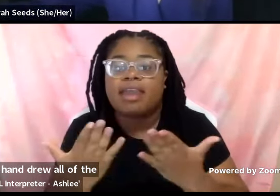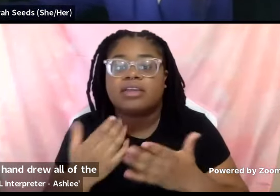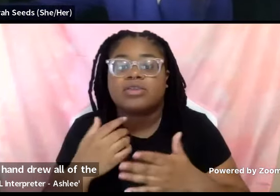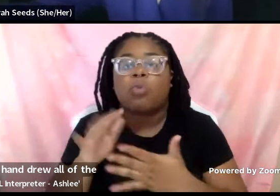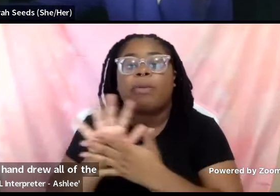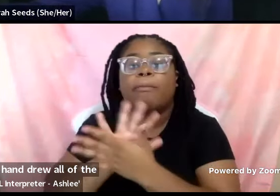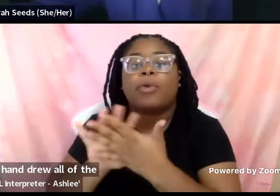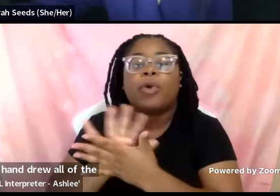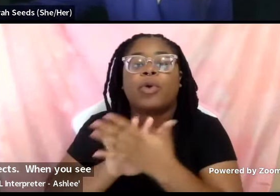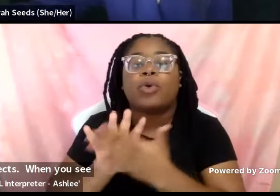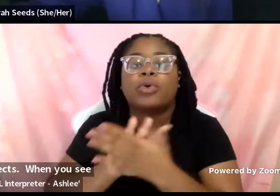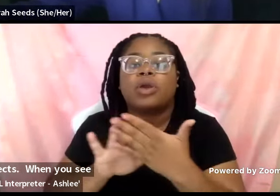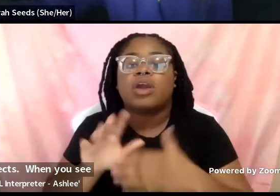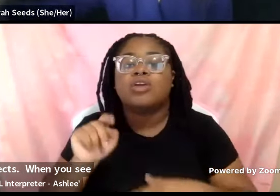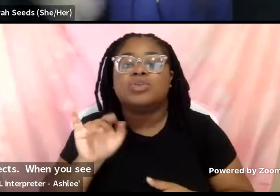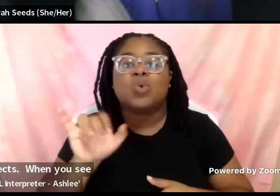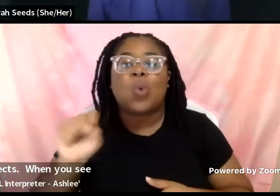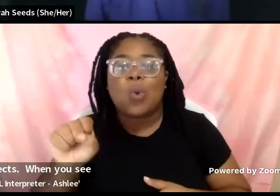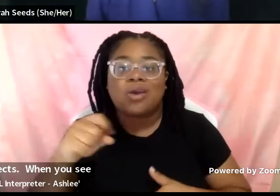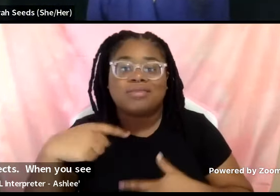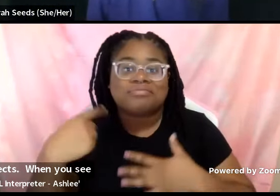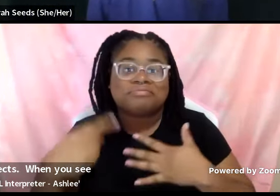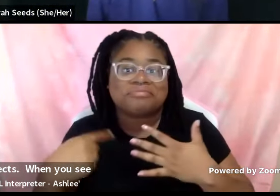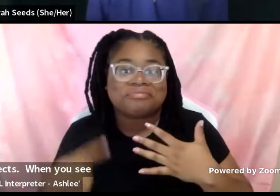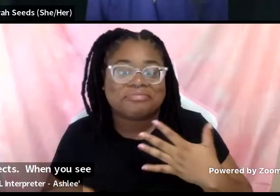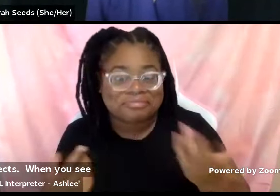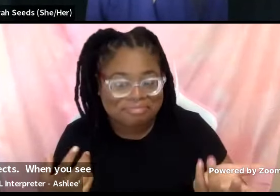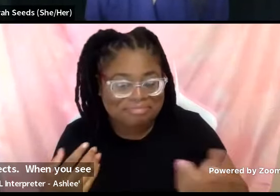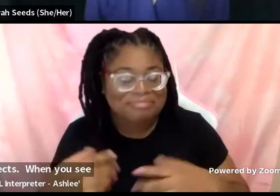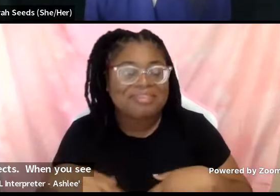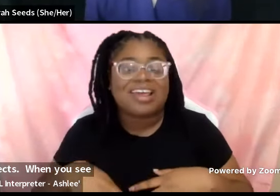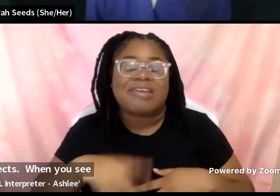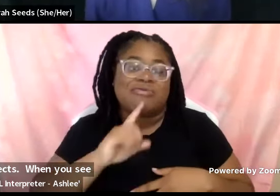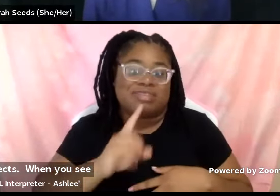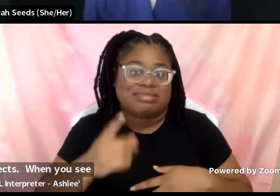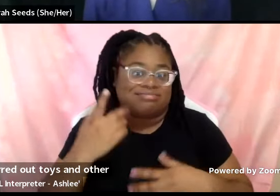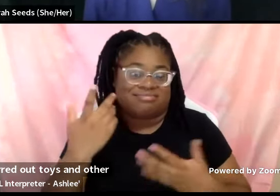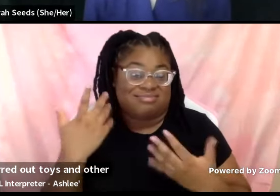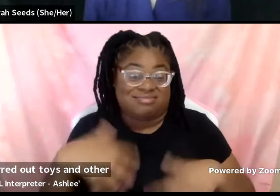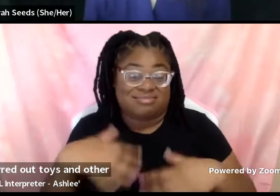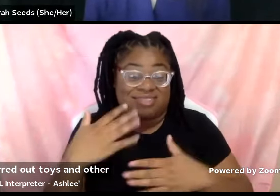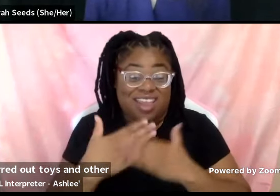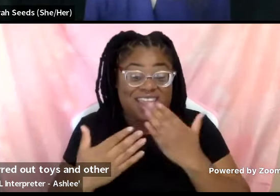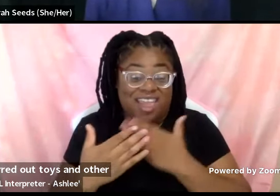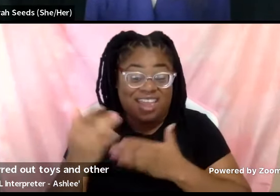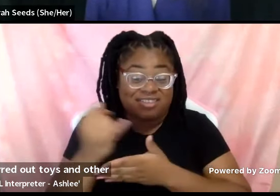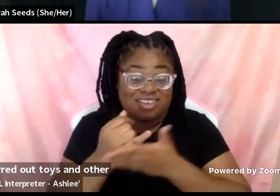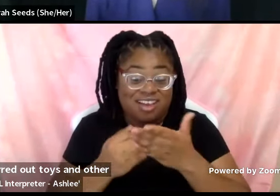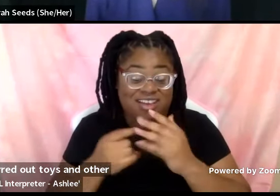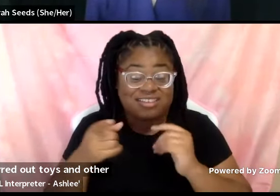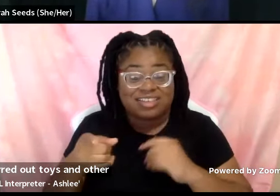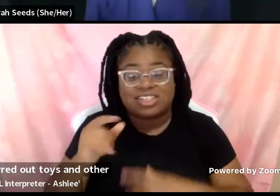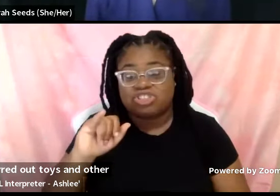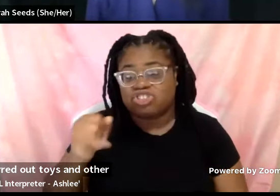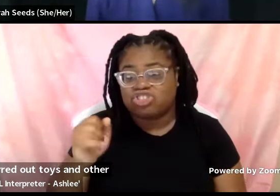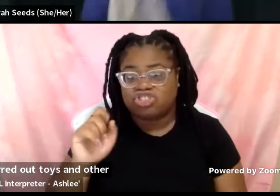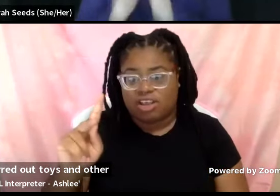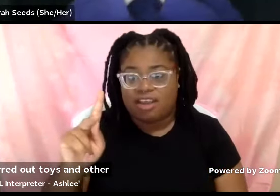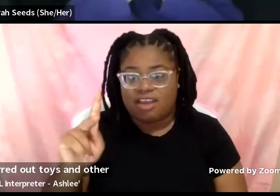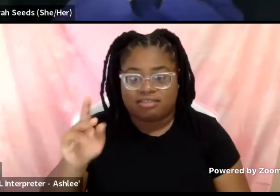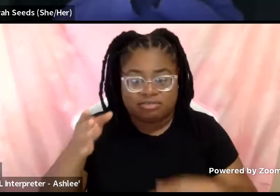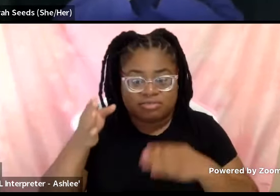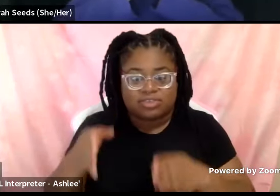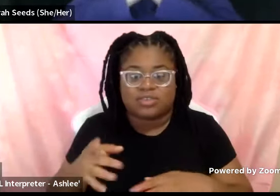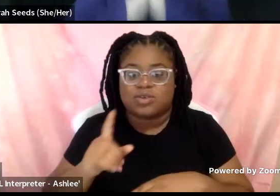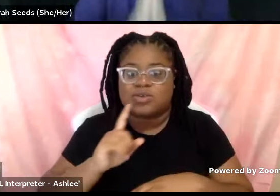out toys and other things in it. You know, that was Jeff Rabenak, like meticulously shot